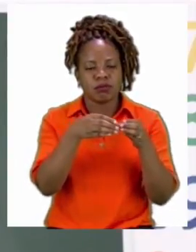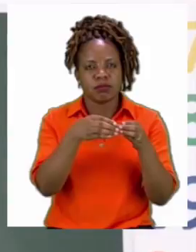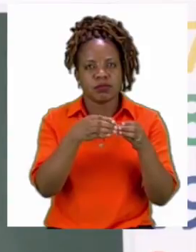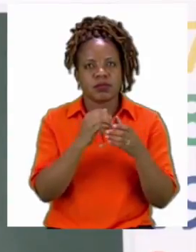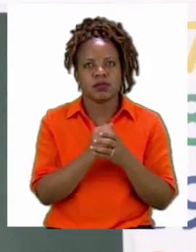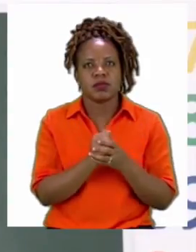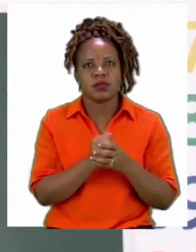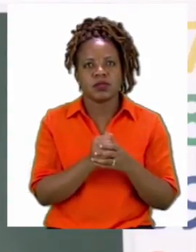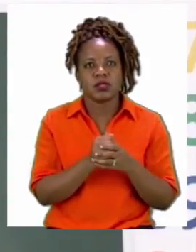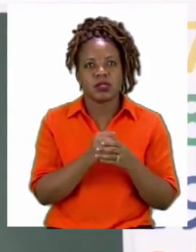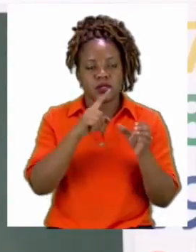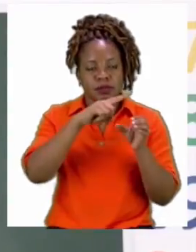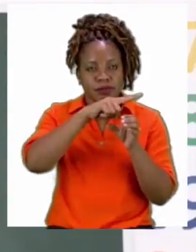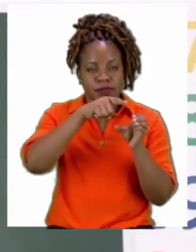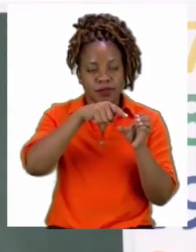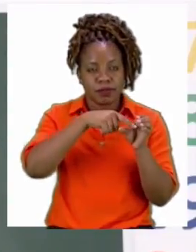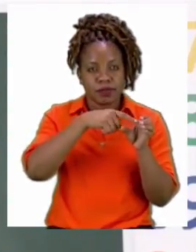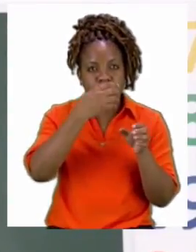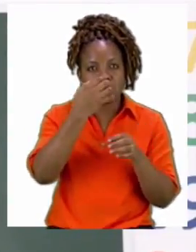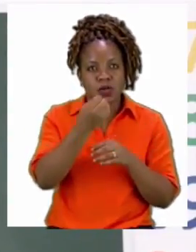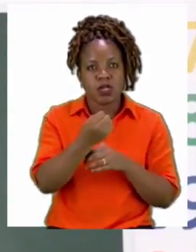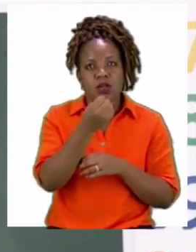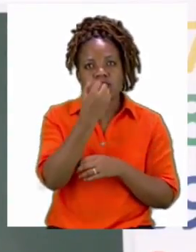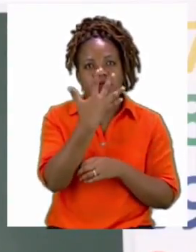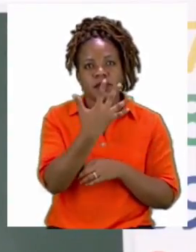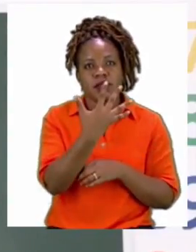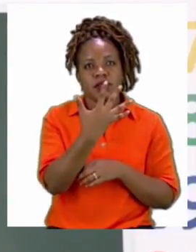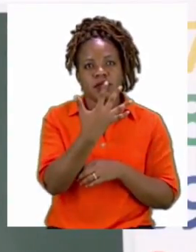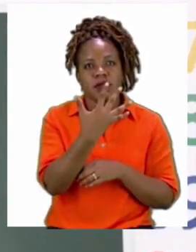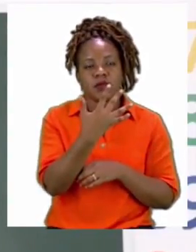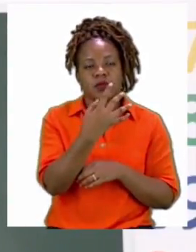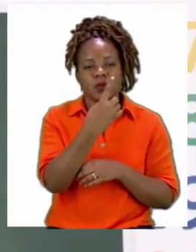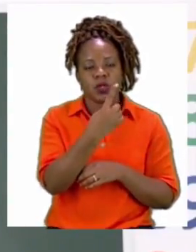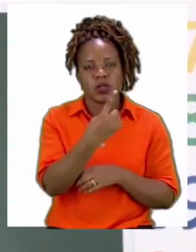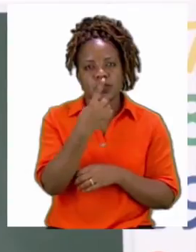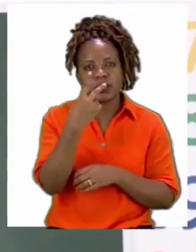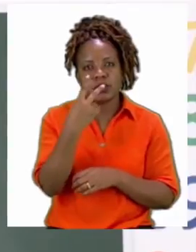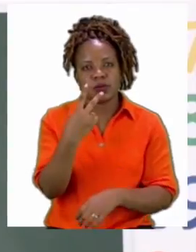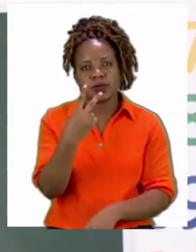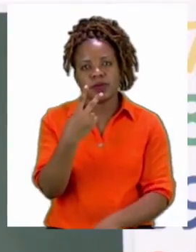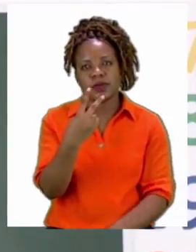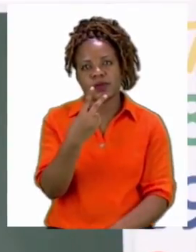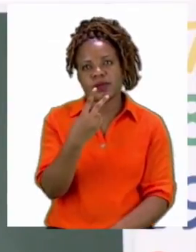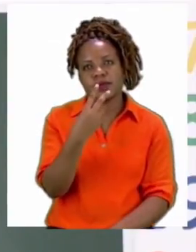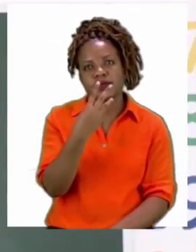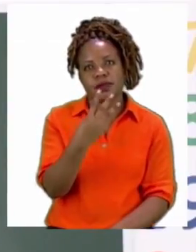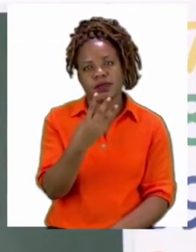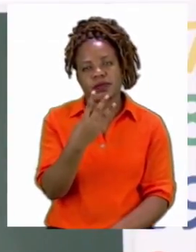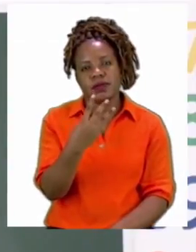and then inside there is 5 things. 1, 2,